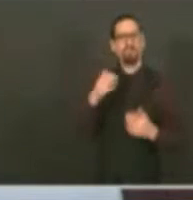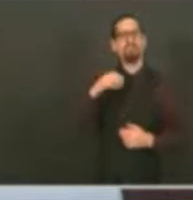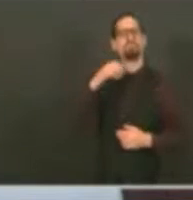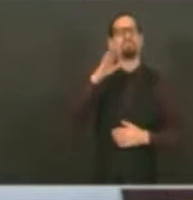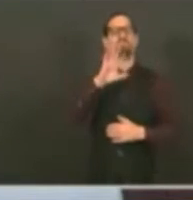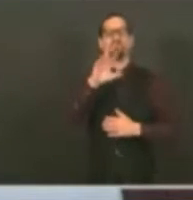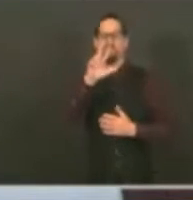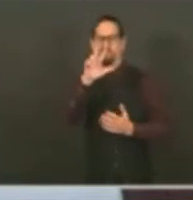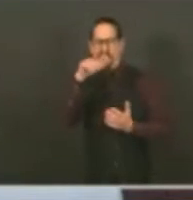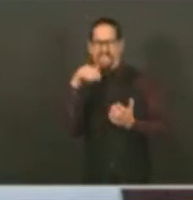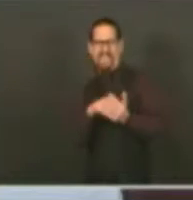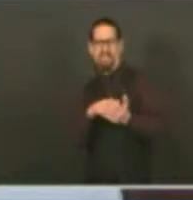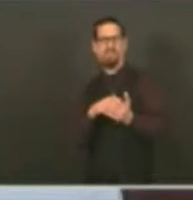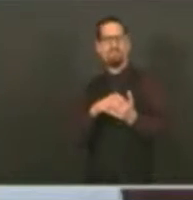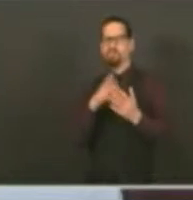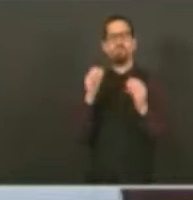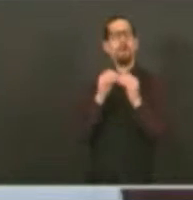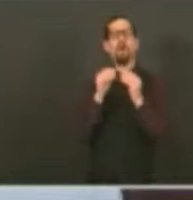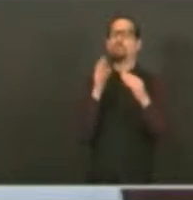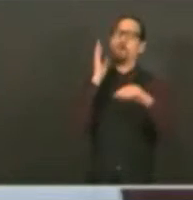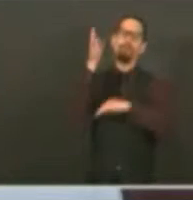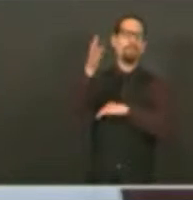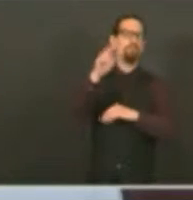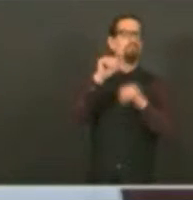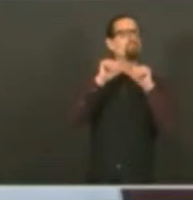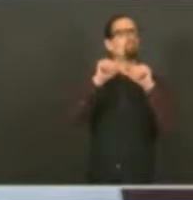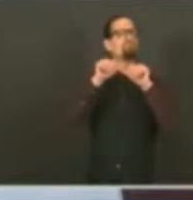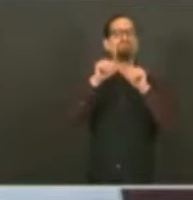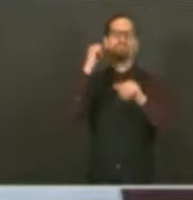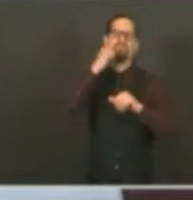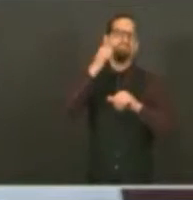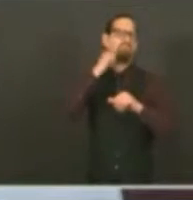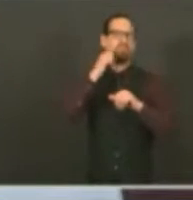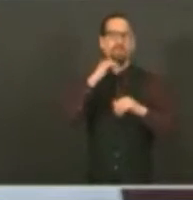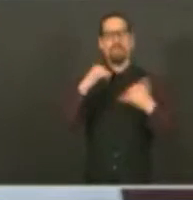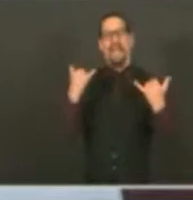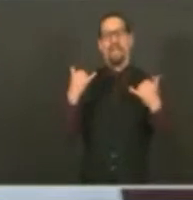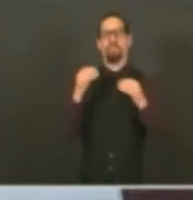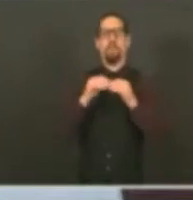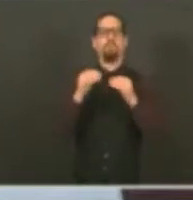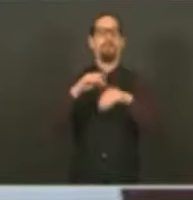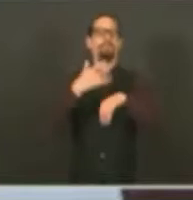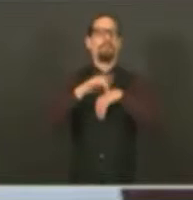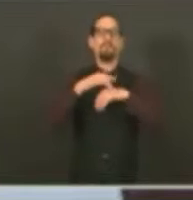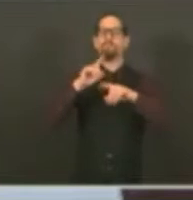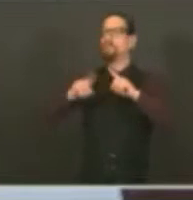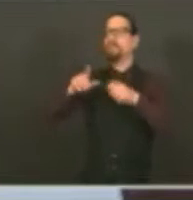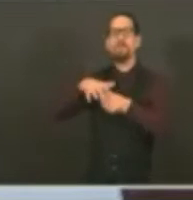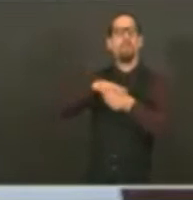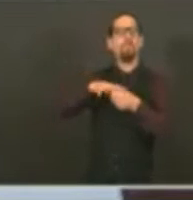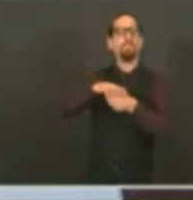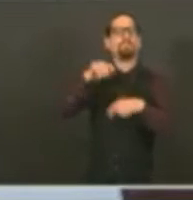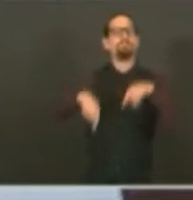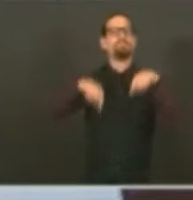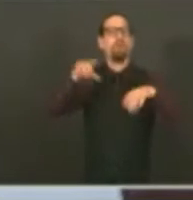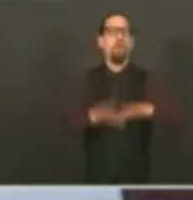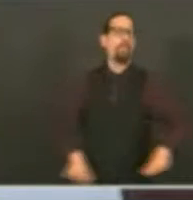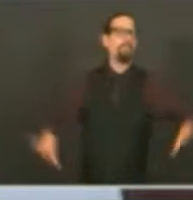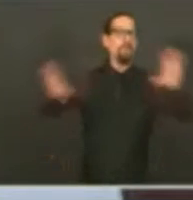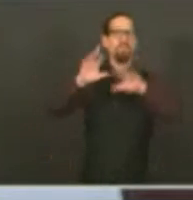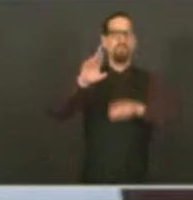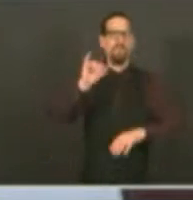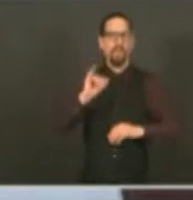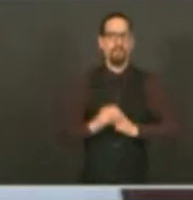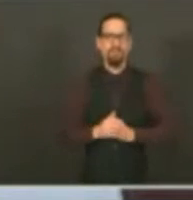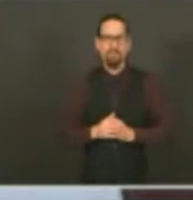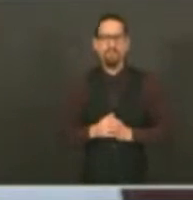we're continuing to bring in more testing. So if you feel sick, we've talked here at this press